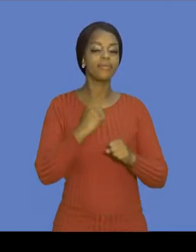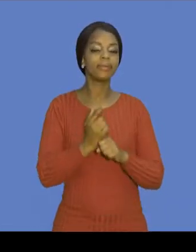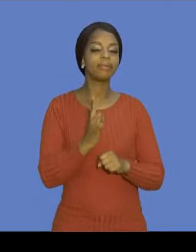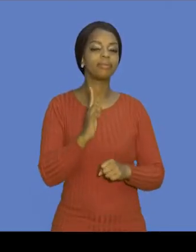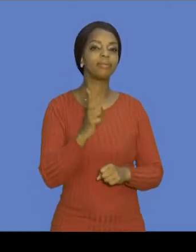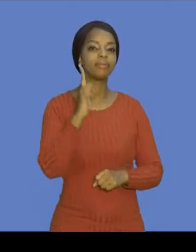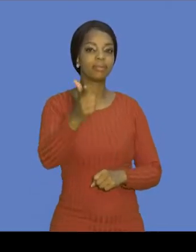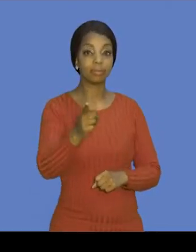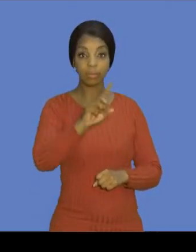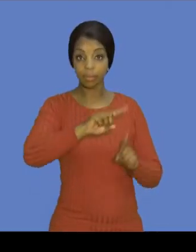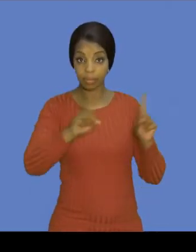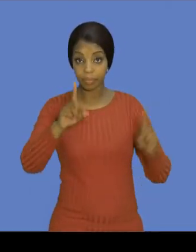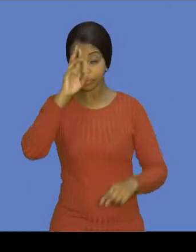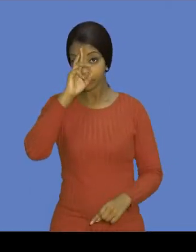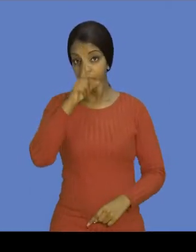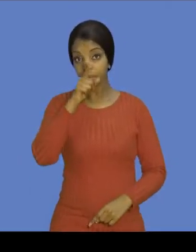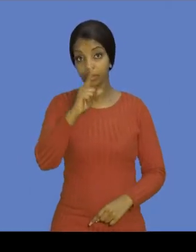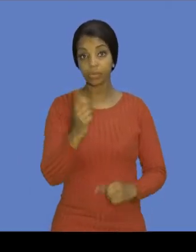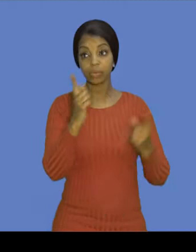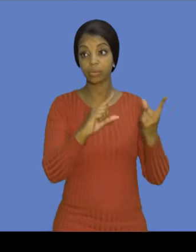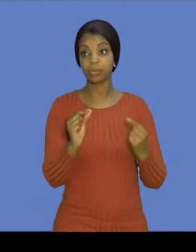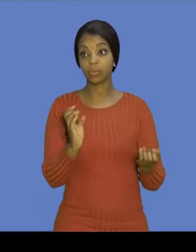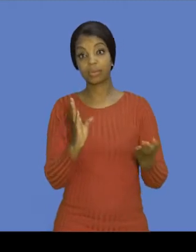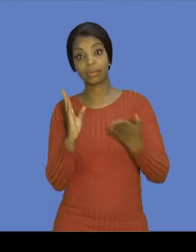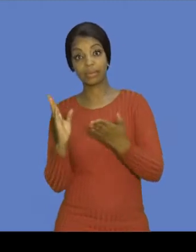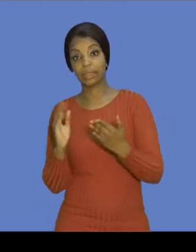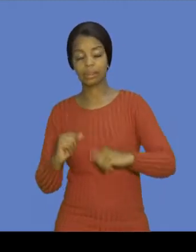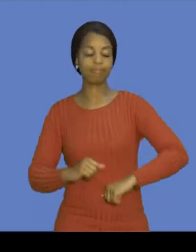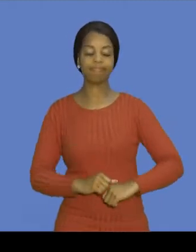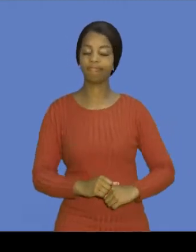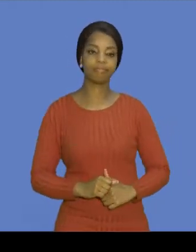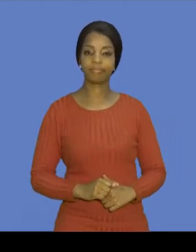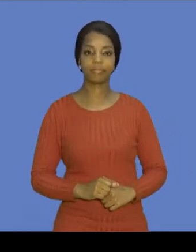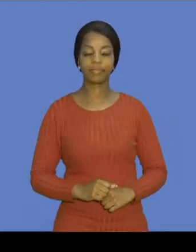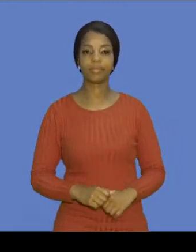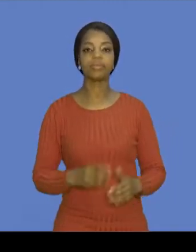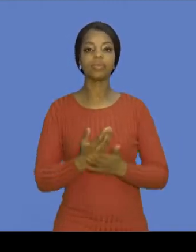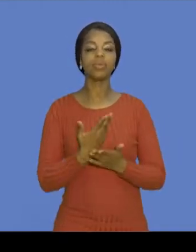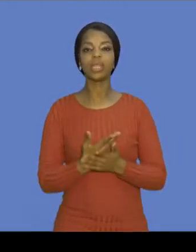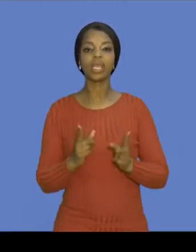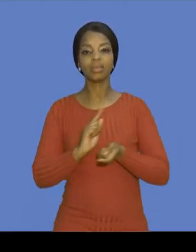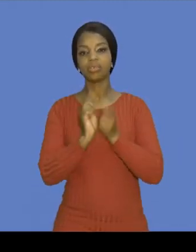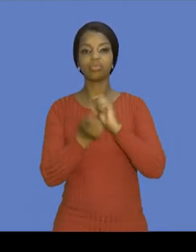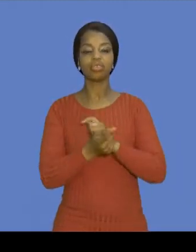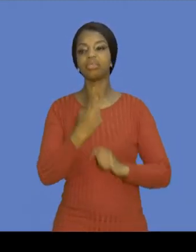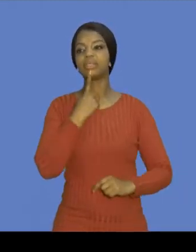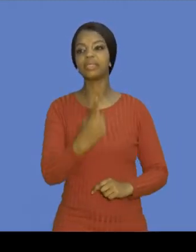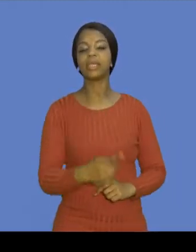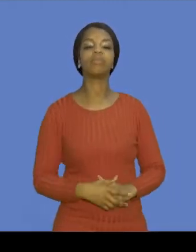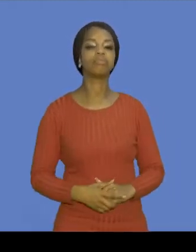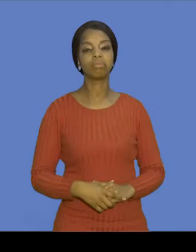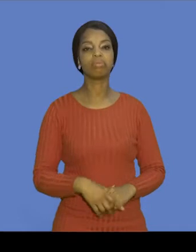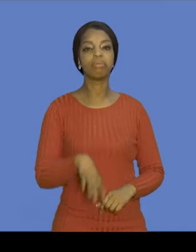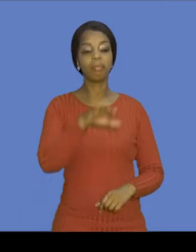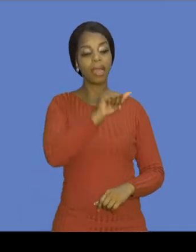us to calculate this, not to do it in bits and pieces like we've just done. Instead, I can just say my A